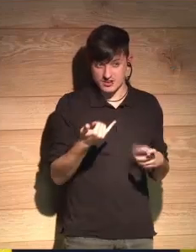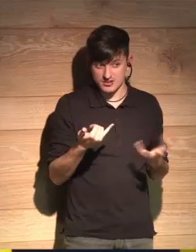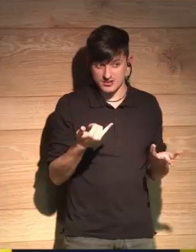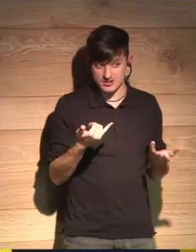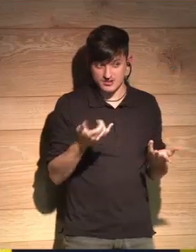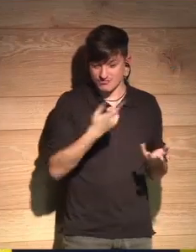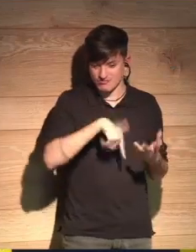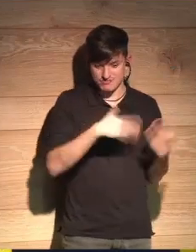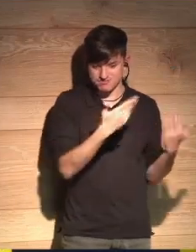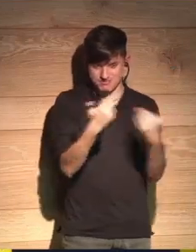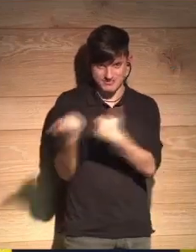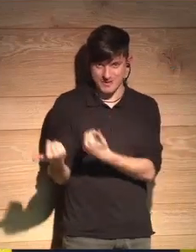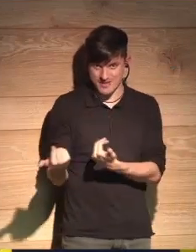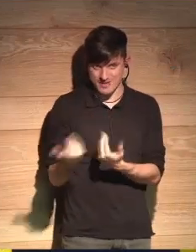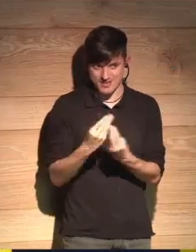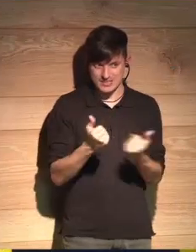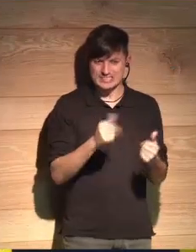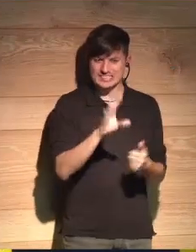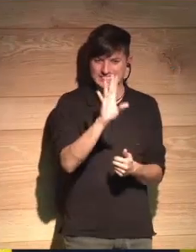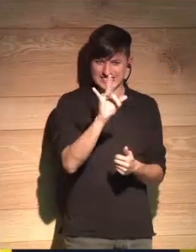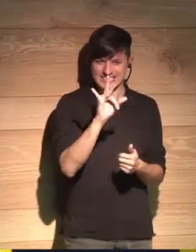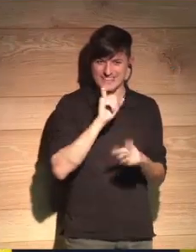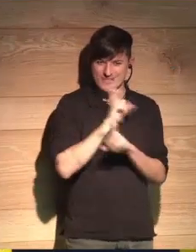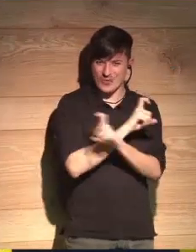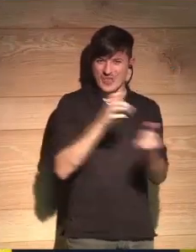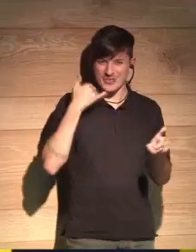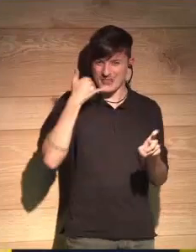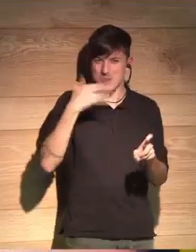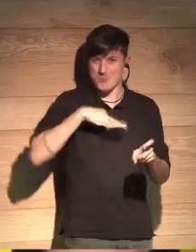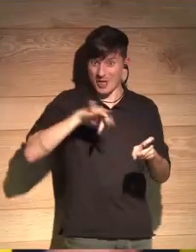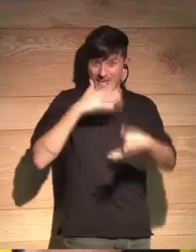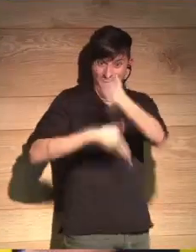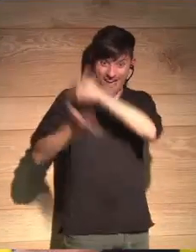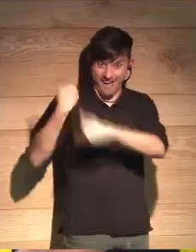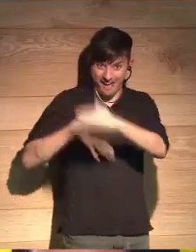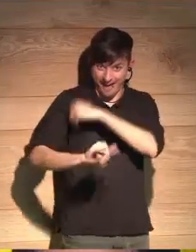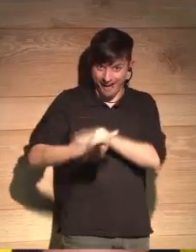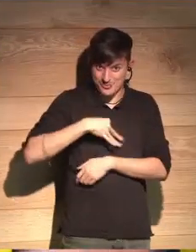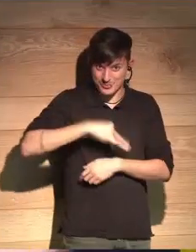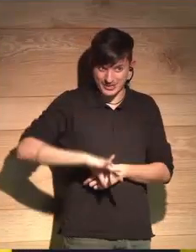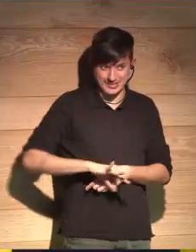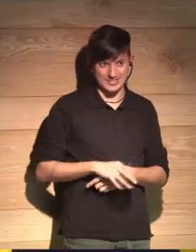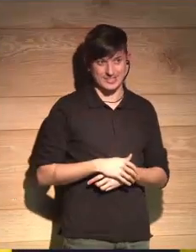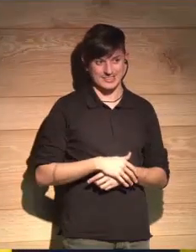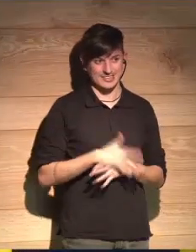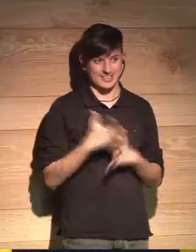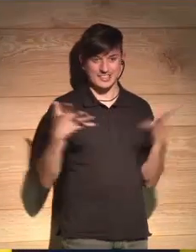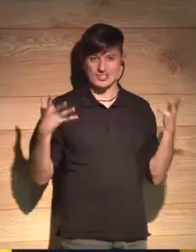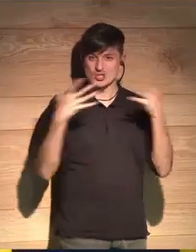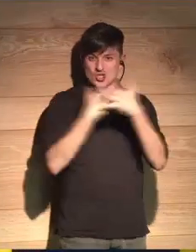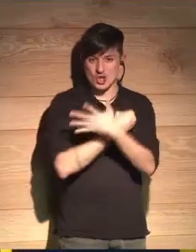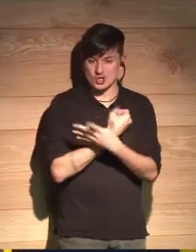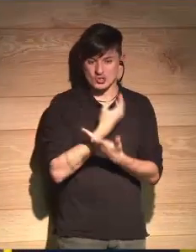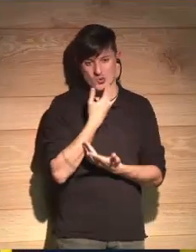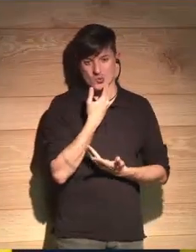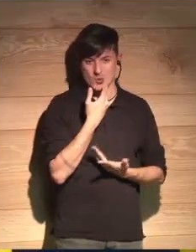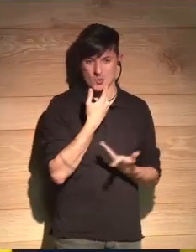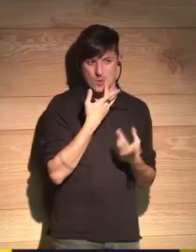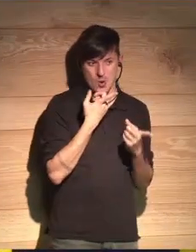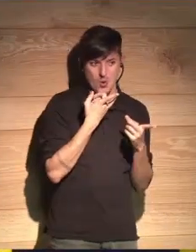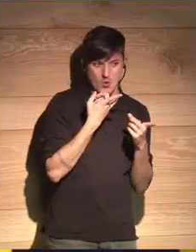Foundation Telefónica 15,000 years ago, we were not there. No, it was there. I mean, Foundation Telefónica was